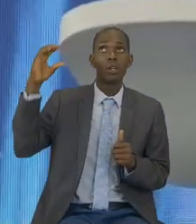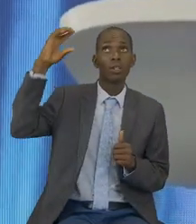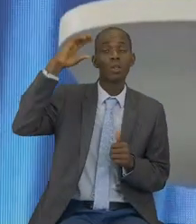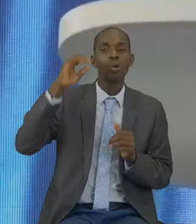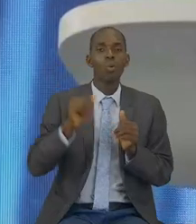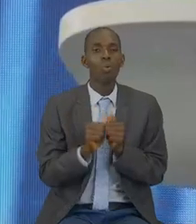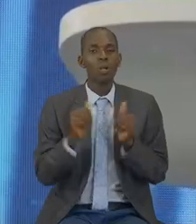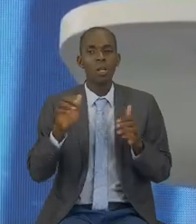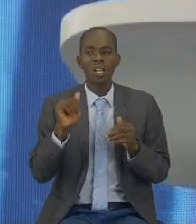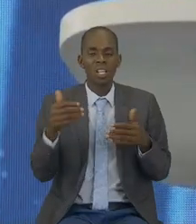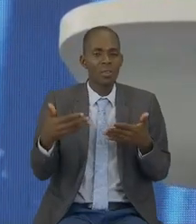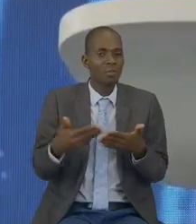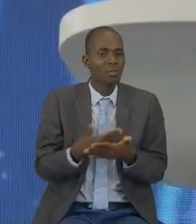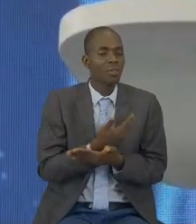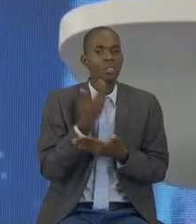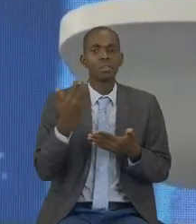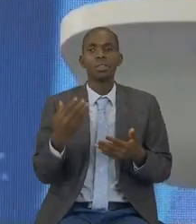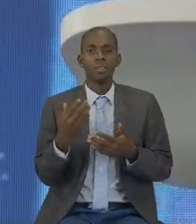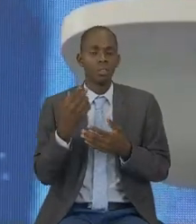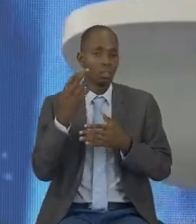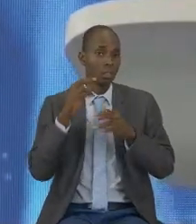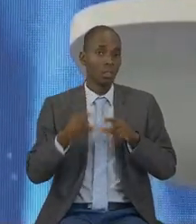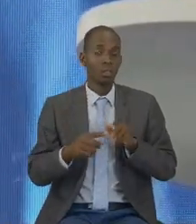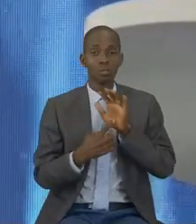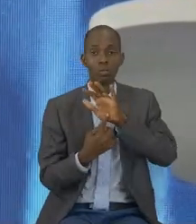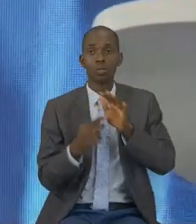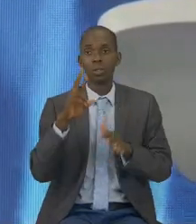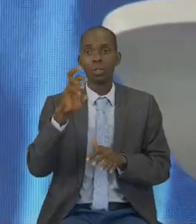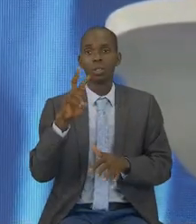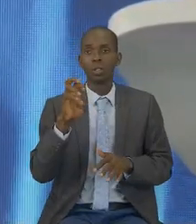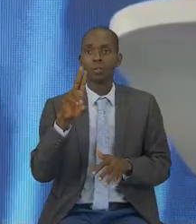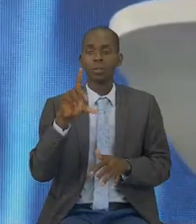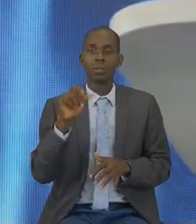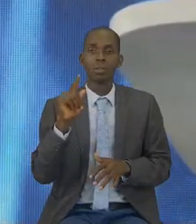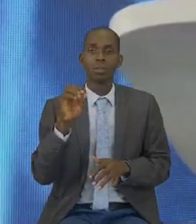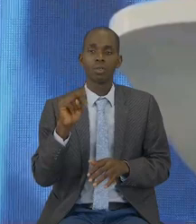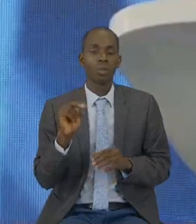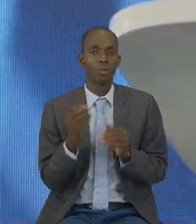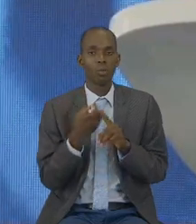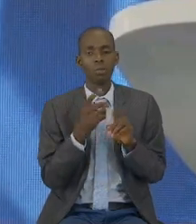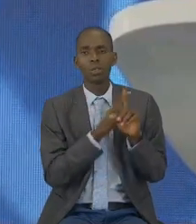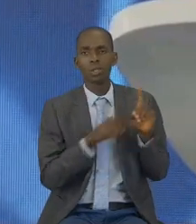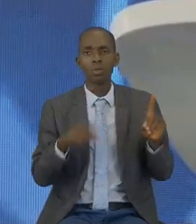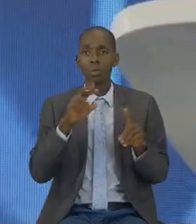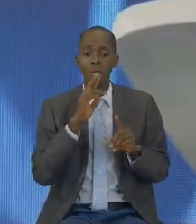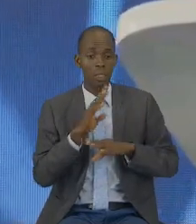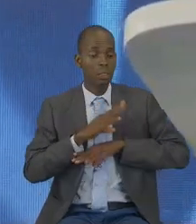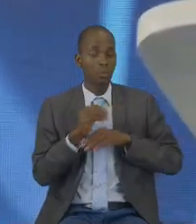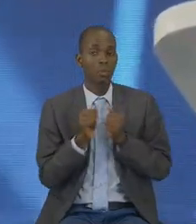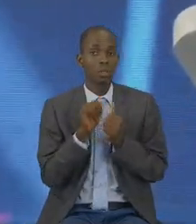a fresh revelation from the Lord. And you're satisfied with that, and our church,